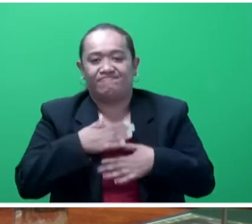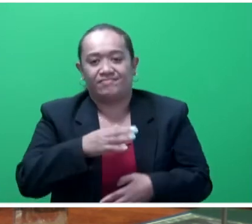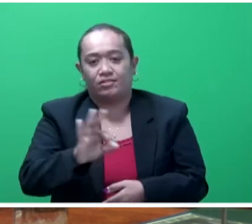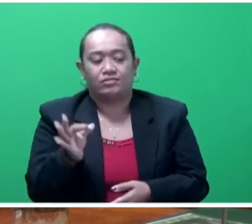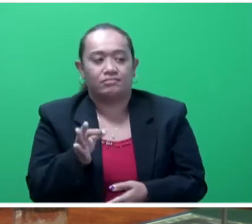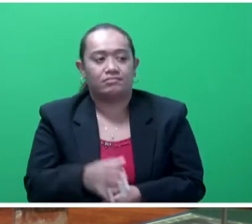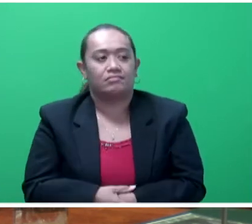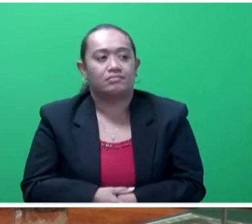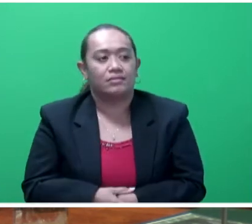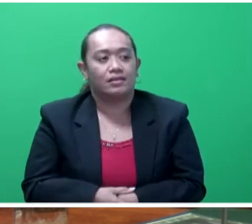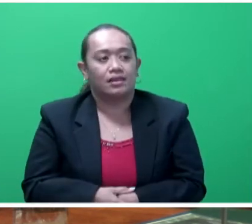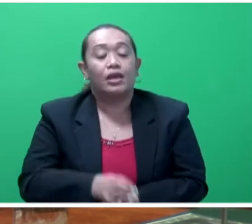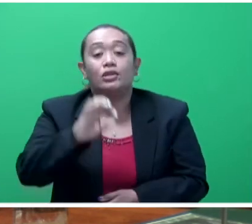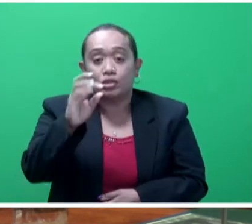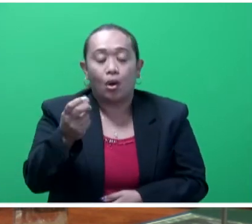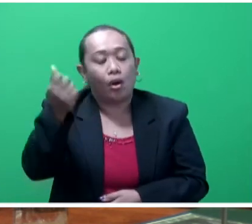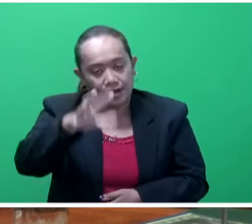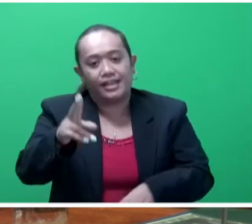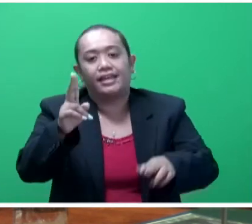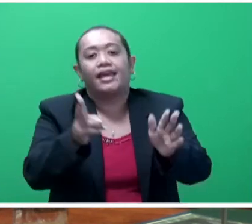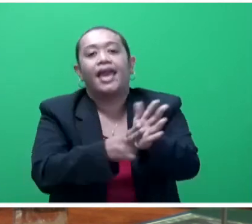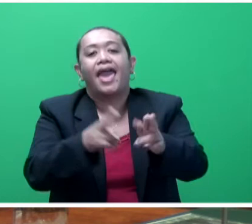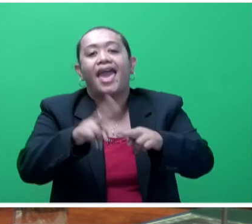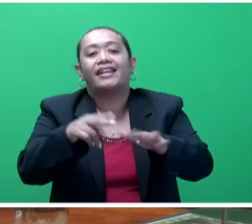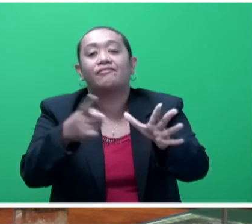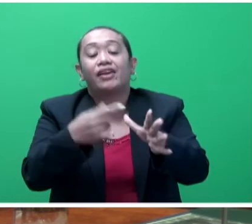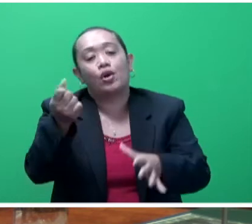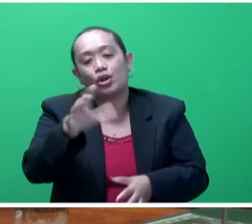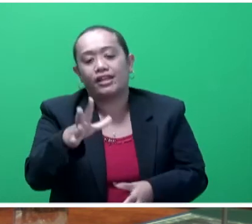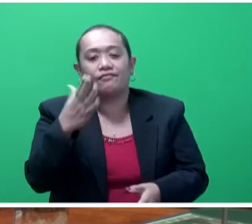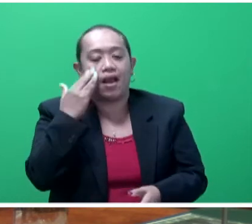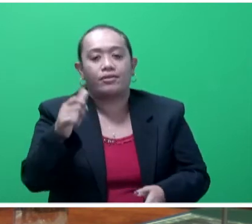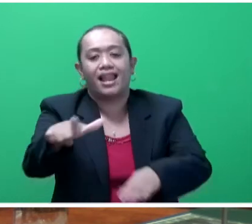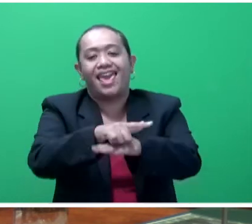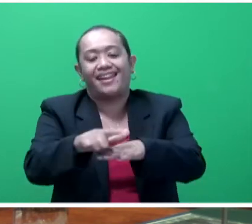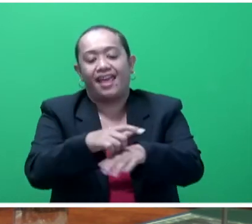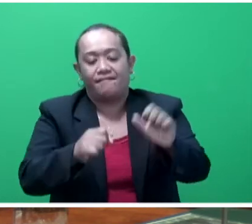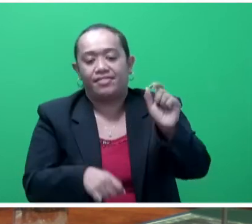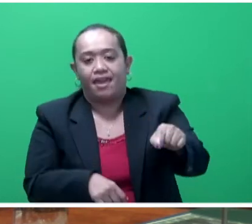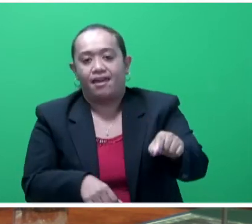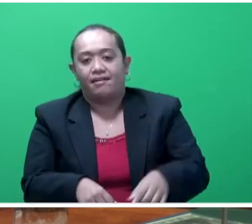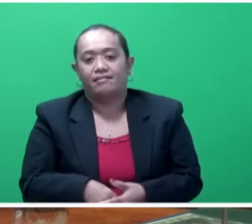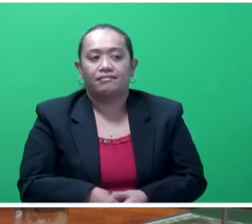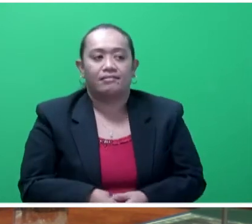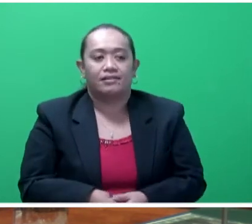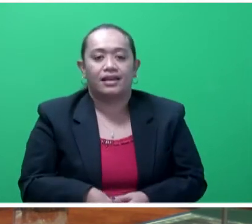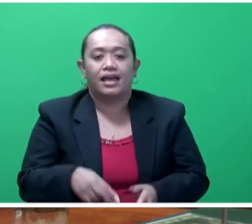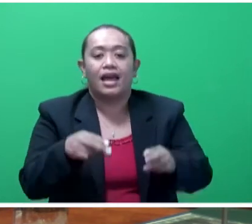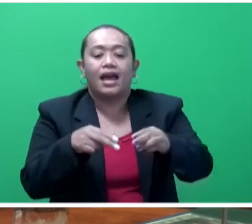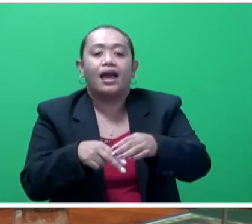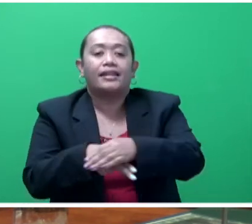vision, NFA has already secured a 99-year lease over a 1-acre land in Navua for